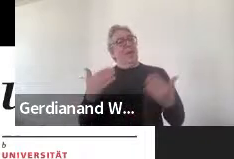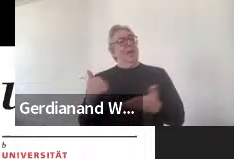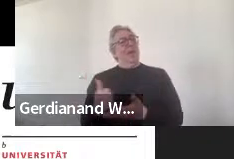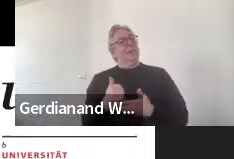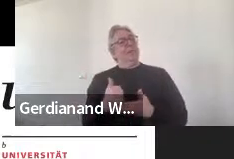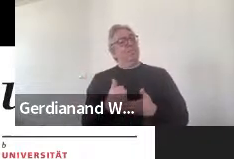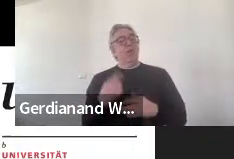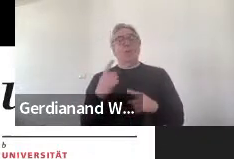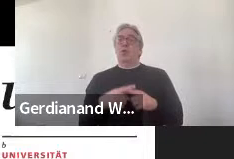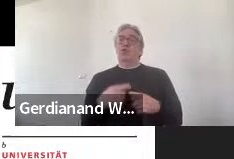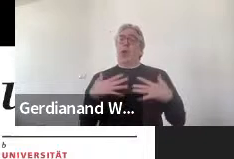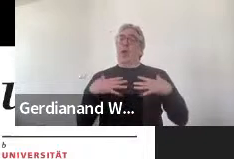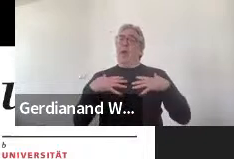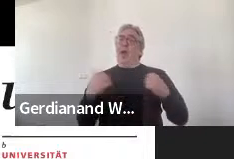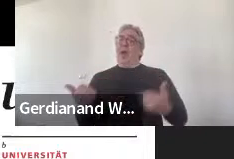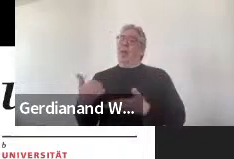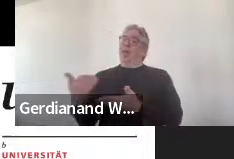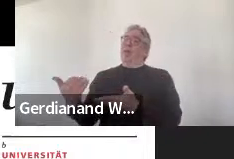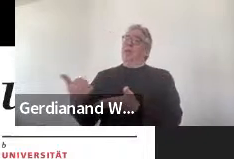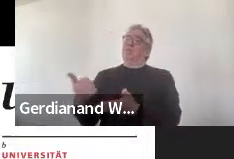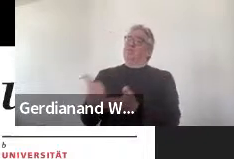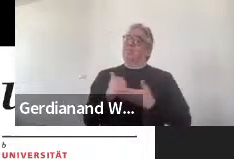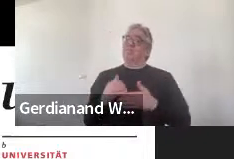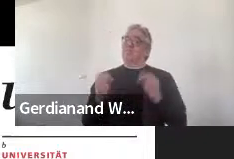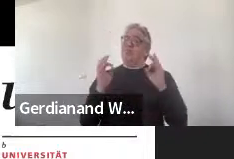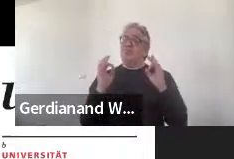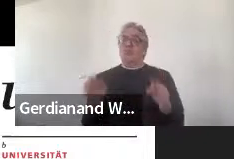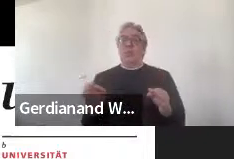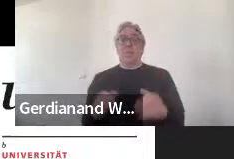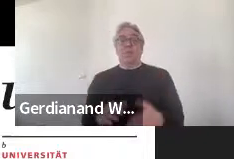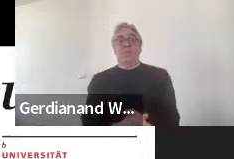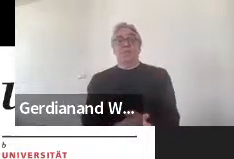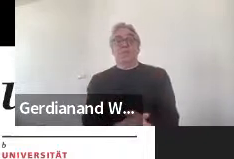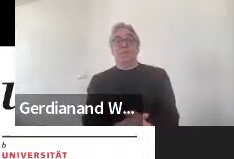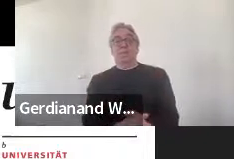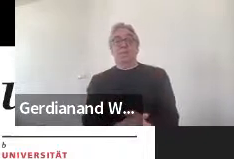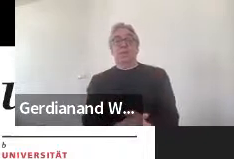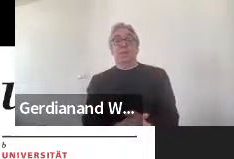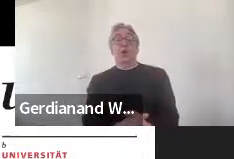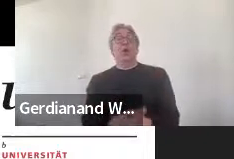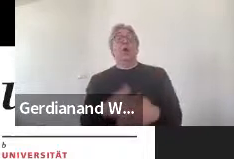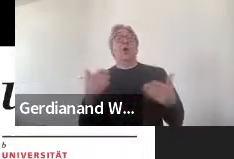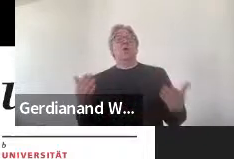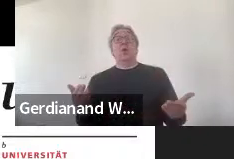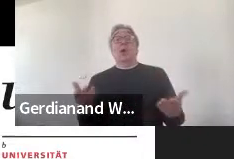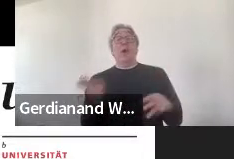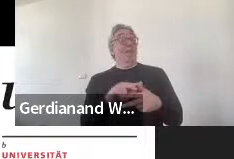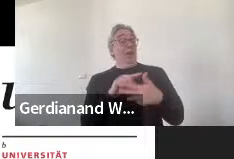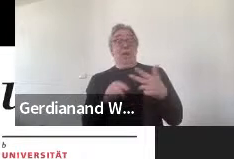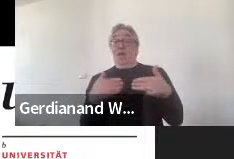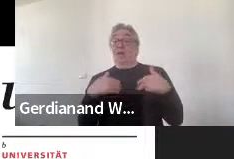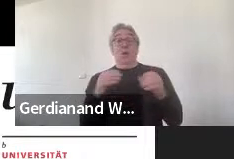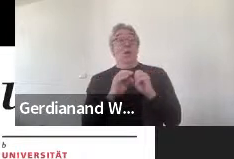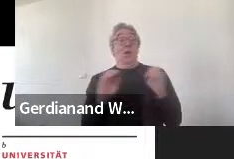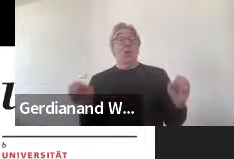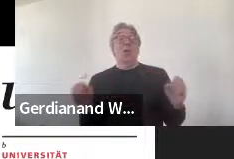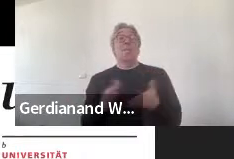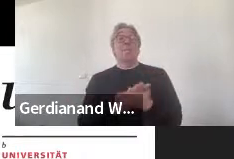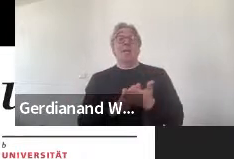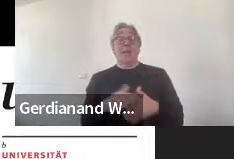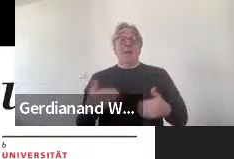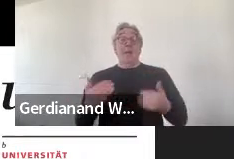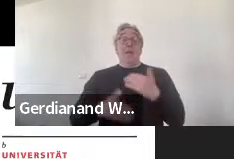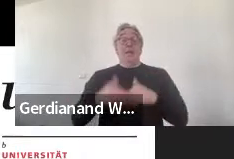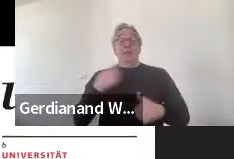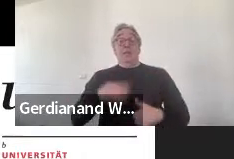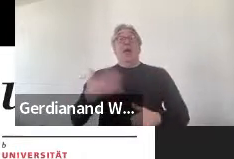for quality healthcare. And these factors actually leads to disability-related extra costs. These